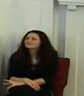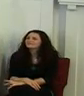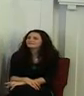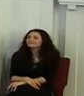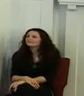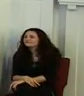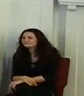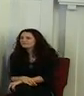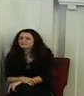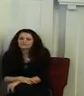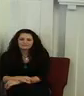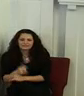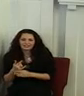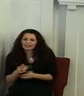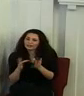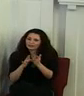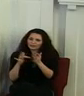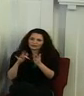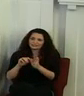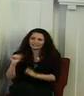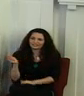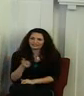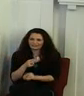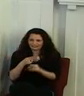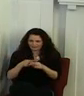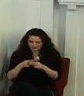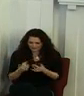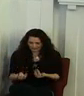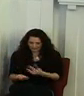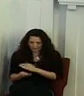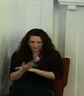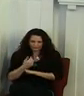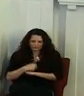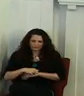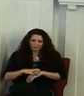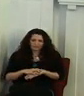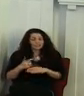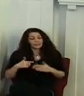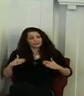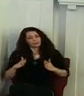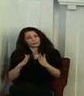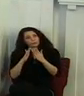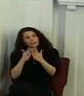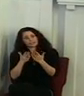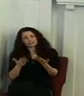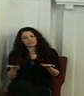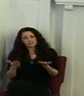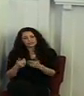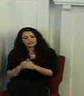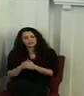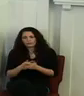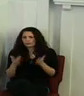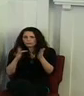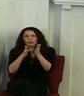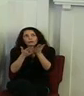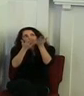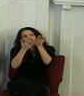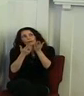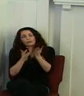O sovereign God, we bring glory to your name this morning. Just by being present, we have brought glory to your